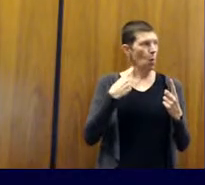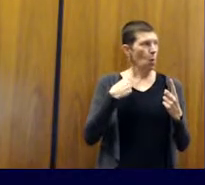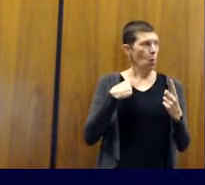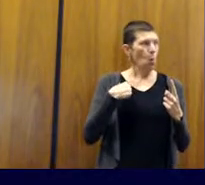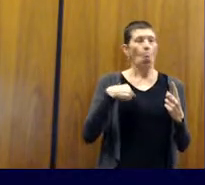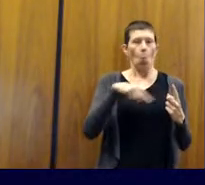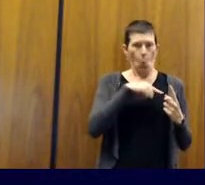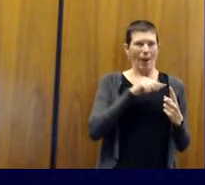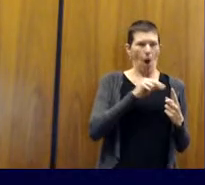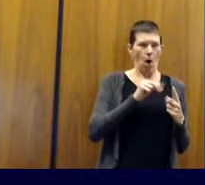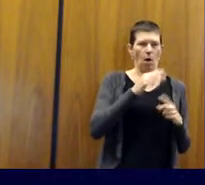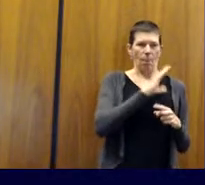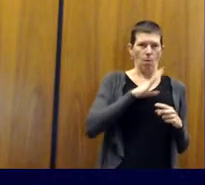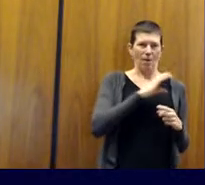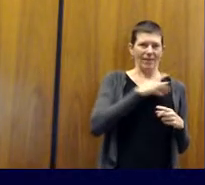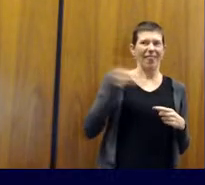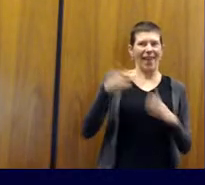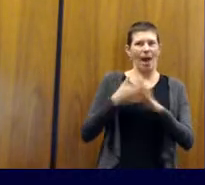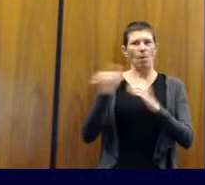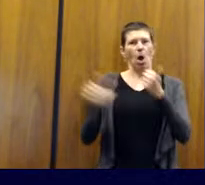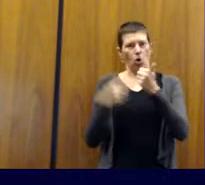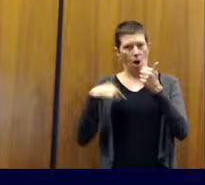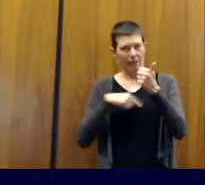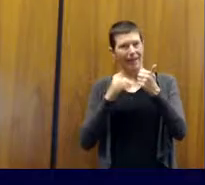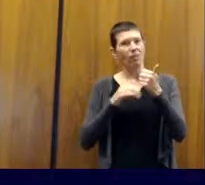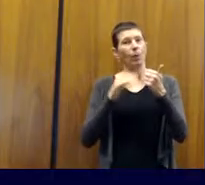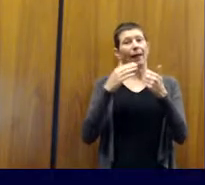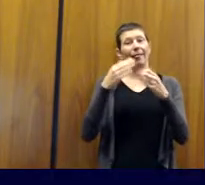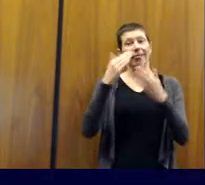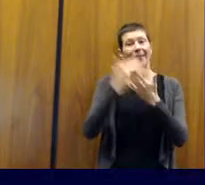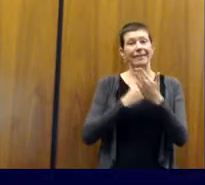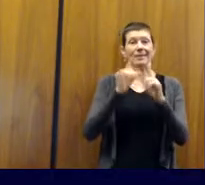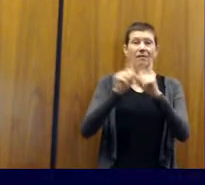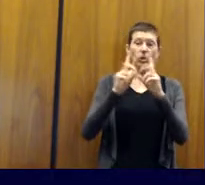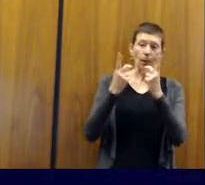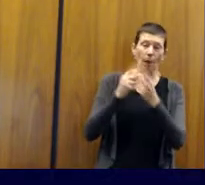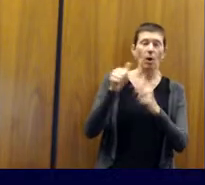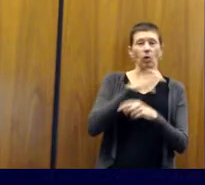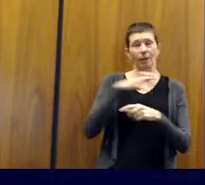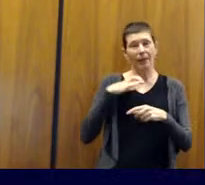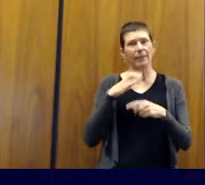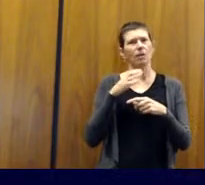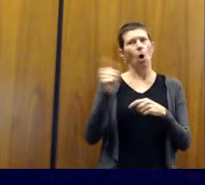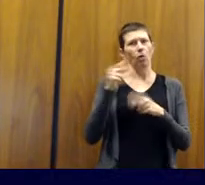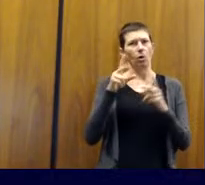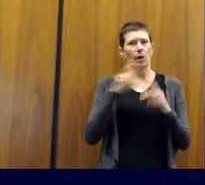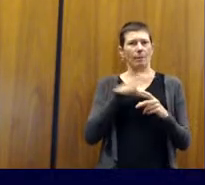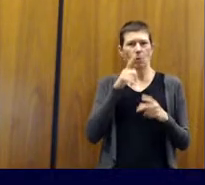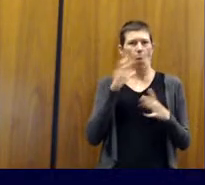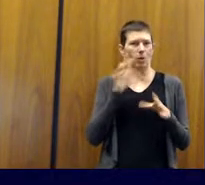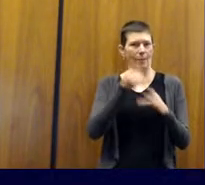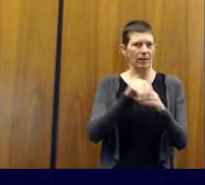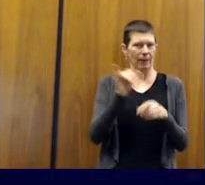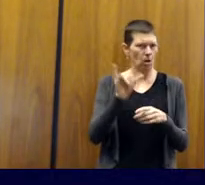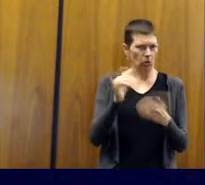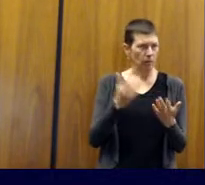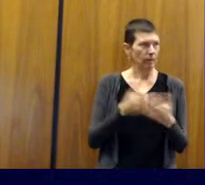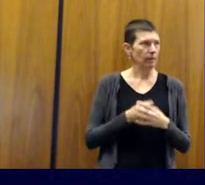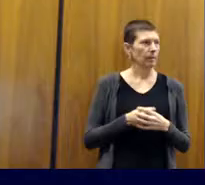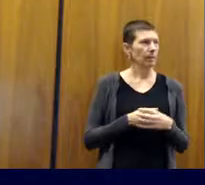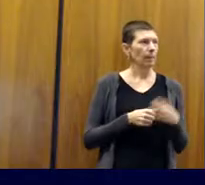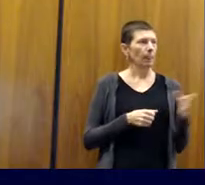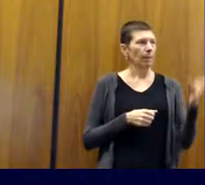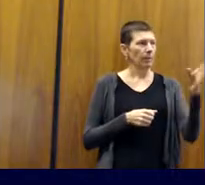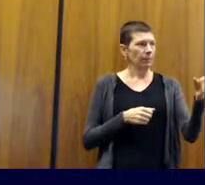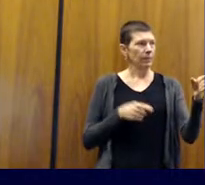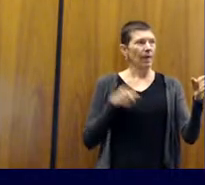operate under us, but if we're going to list different departments or different committees, is there other committees that want to participate in that also? So they wrote